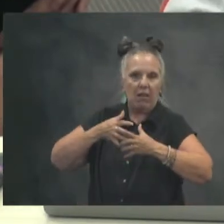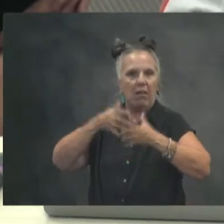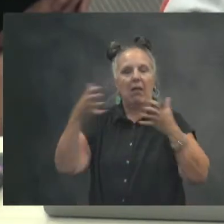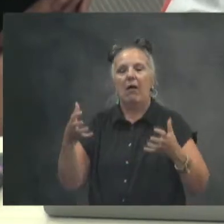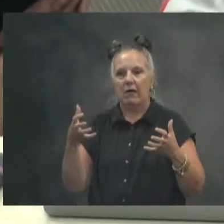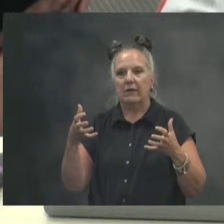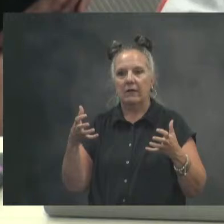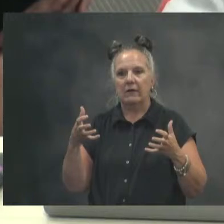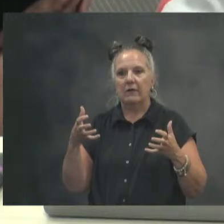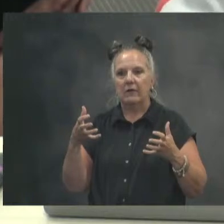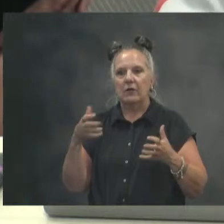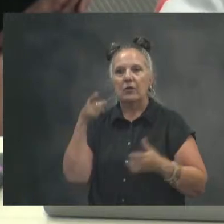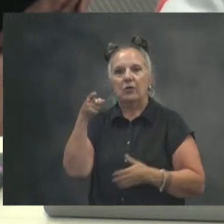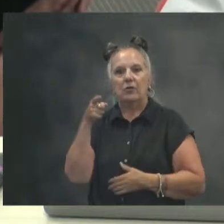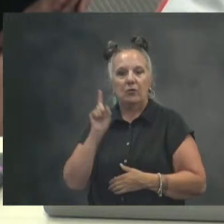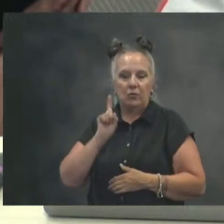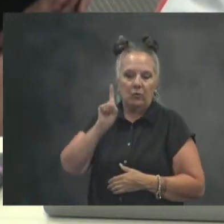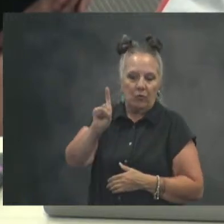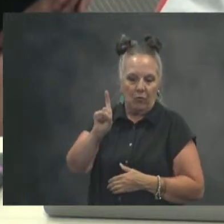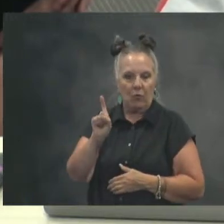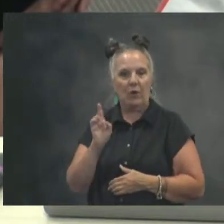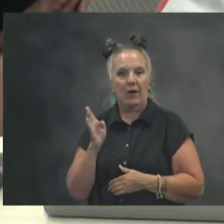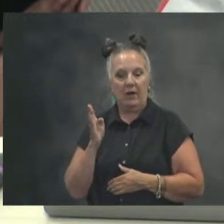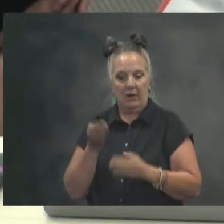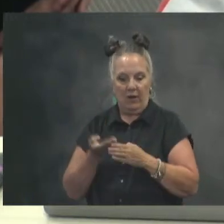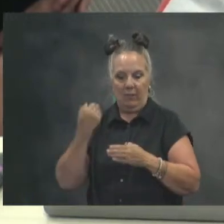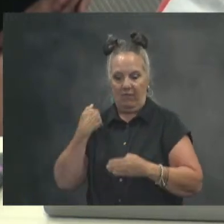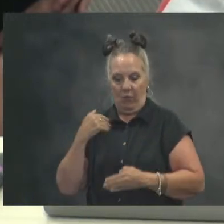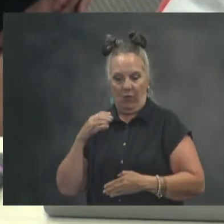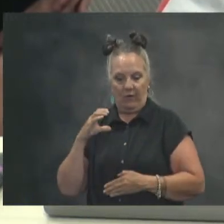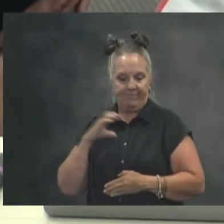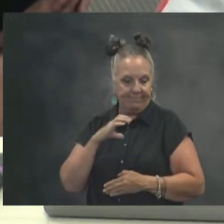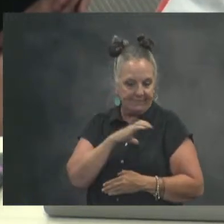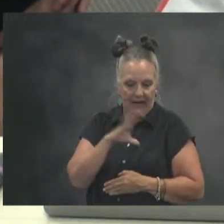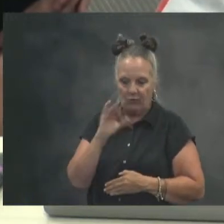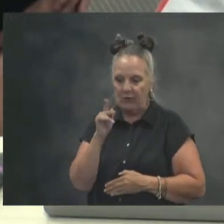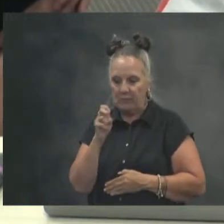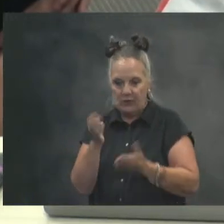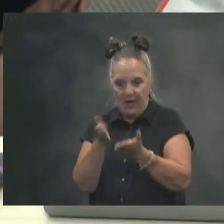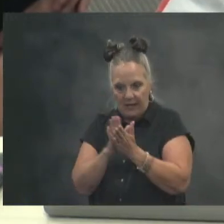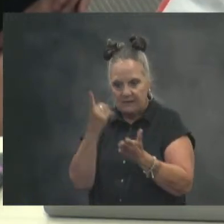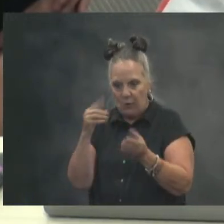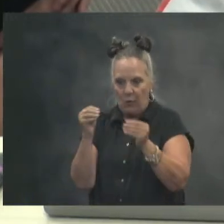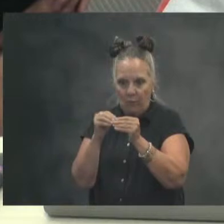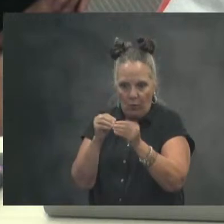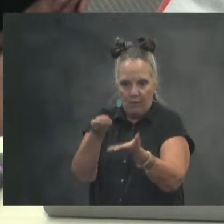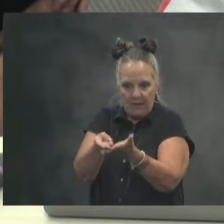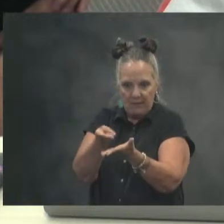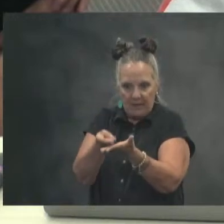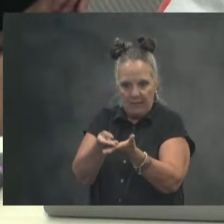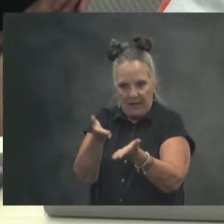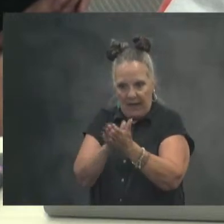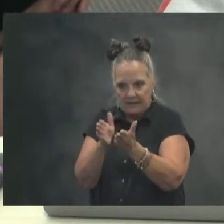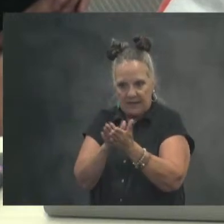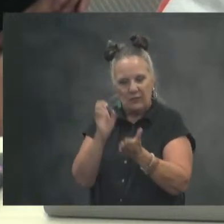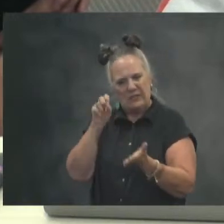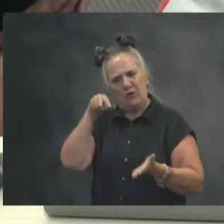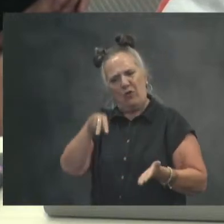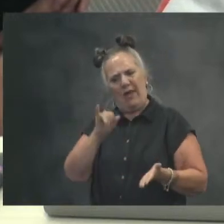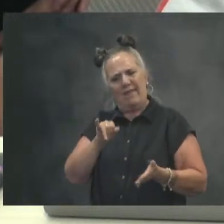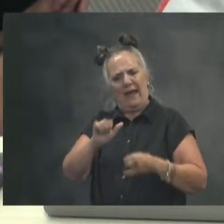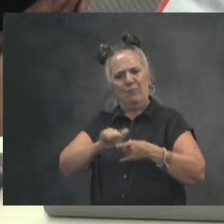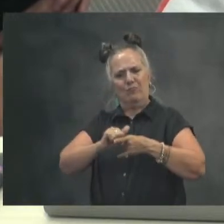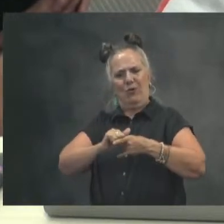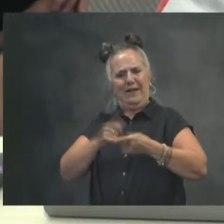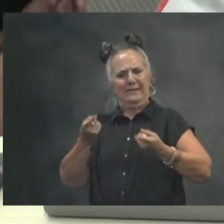going before the county commissioners, the state, asking money after money after money. Someone needs to take a look at this practice, and